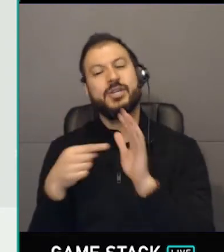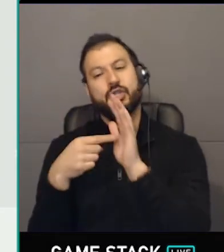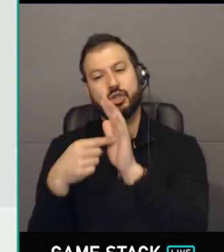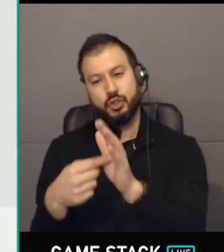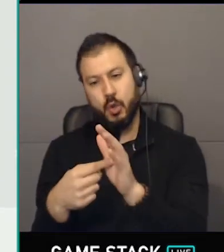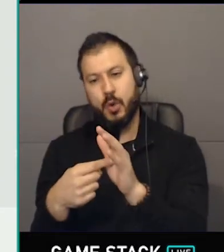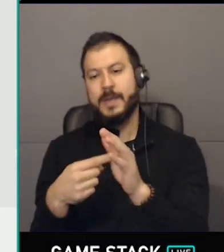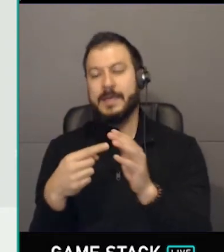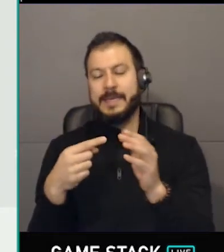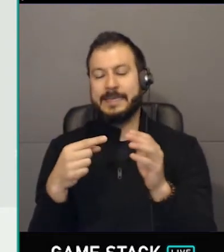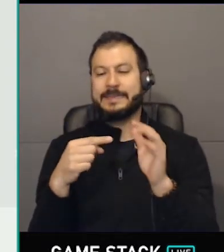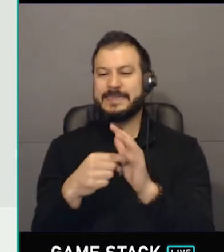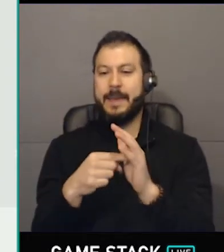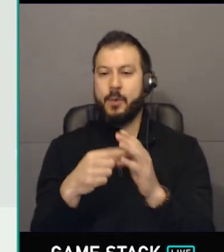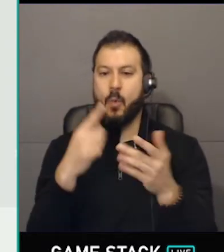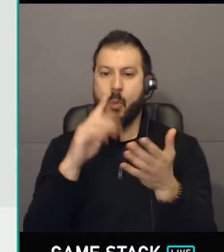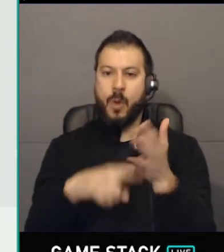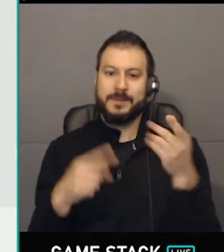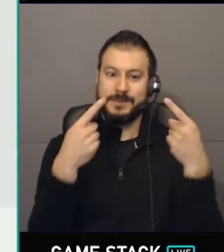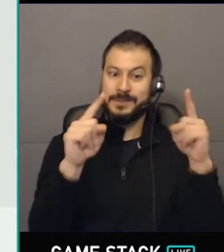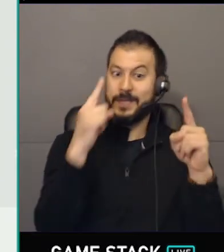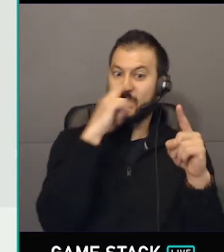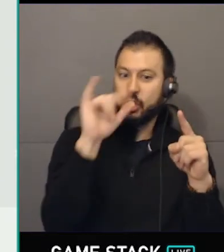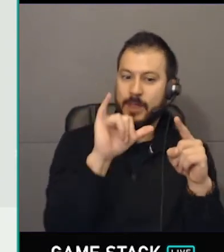success and failure look like.